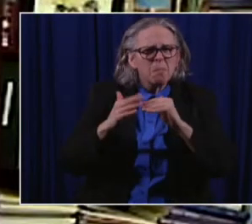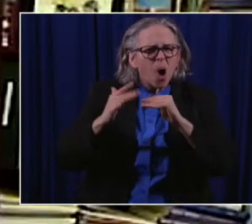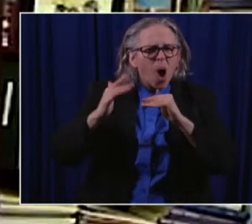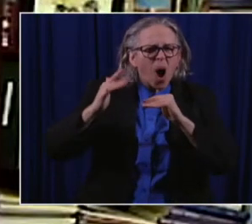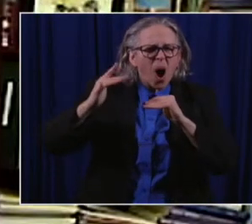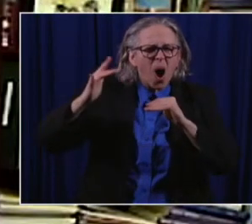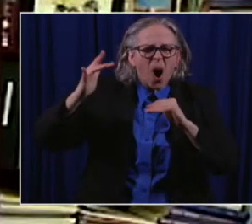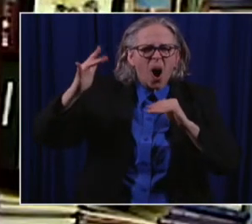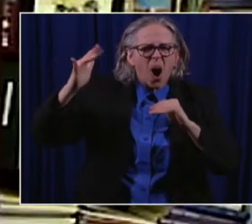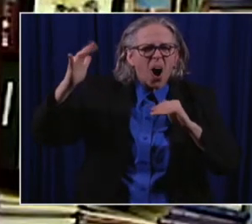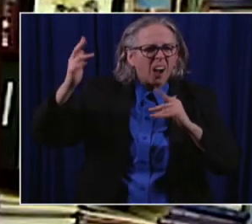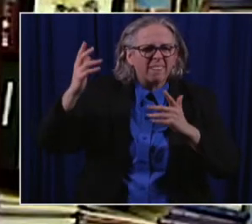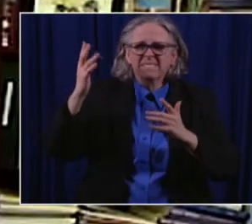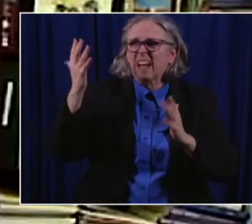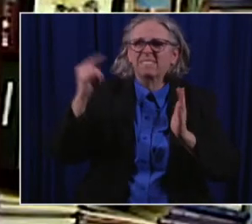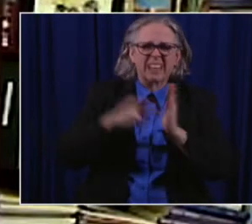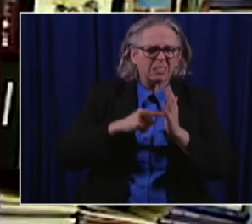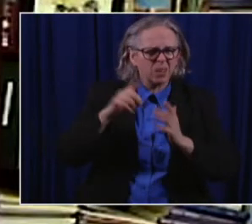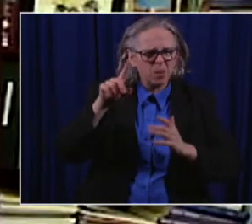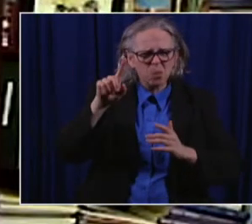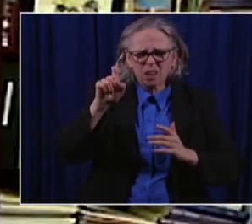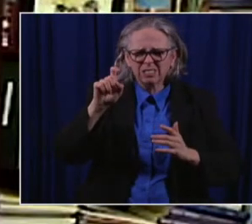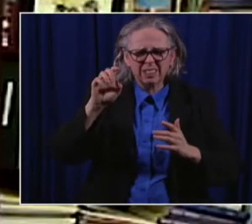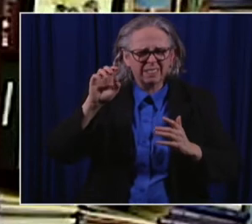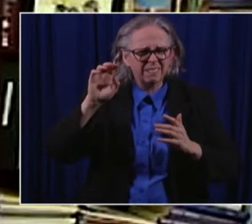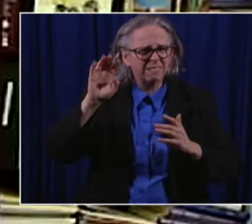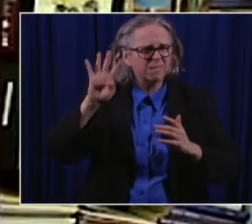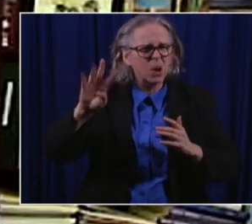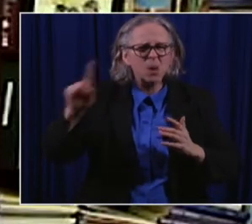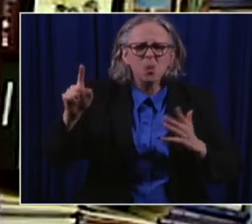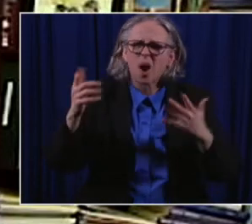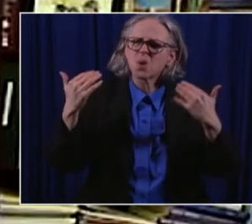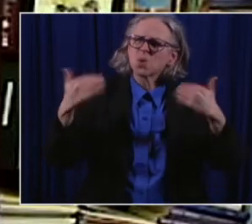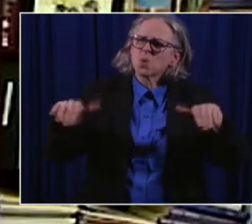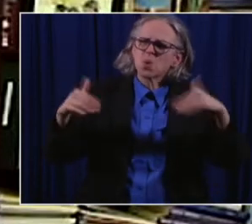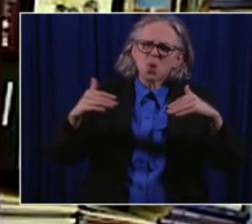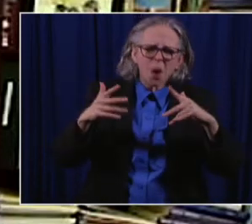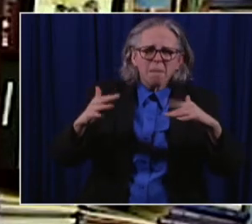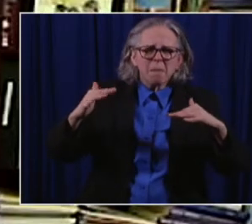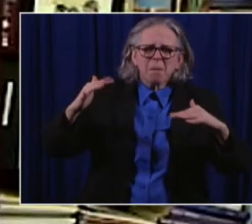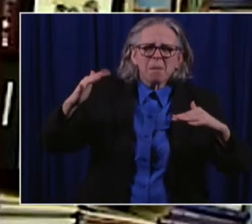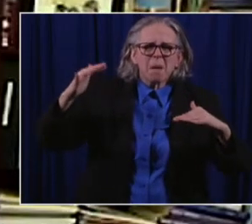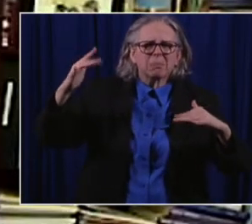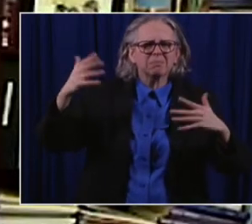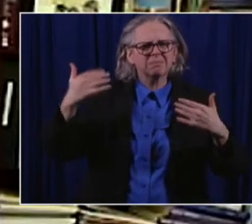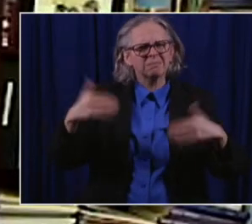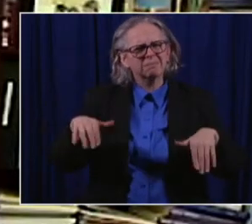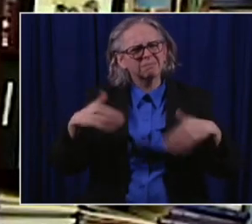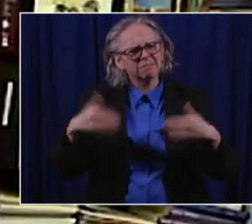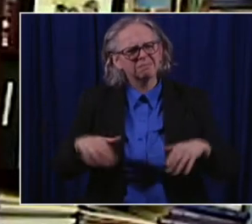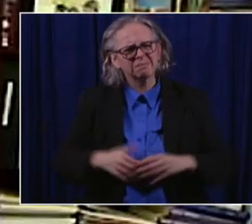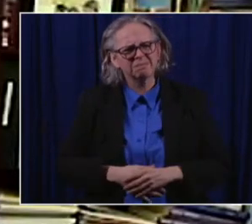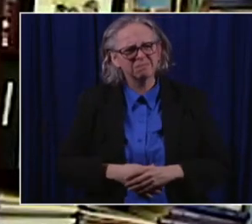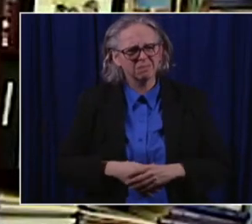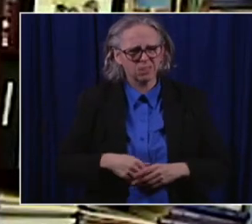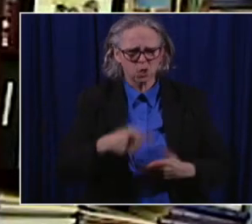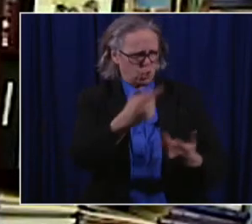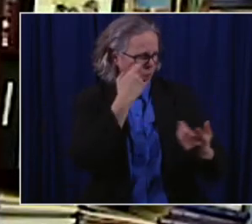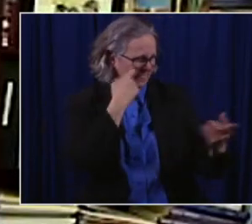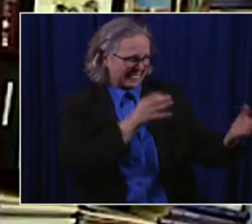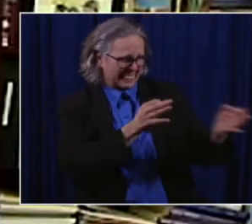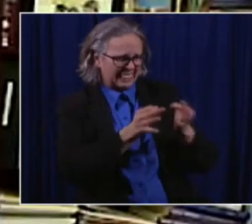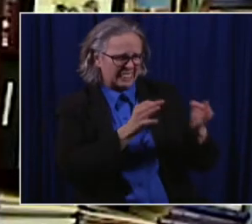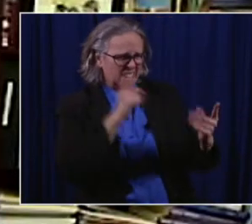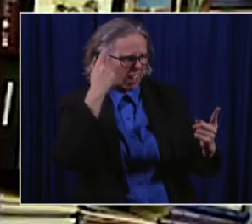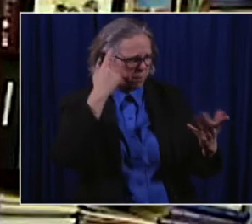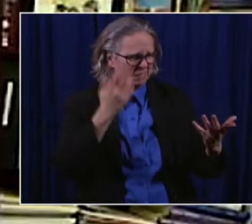5,141. As you described earlier, over 1,200 of those patients are actually in intensive care units around the state. As